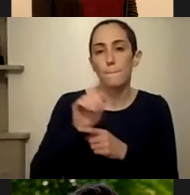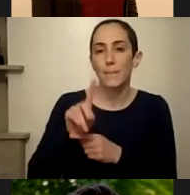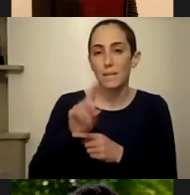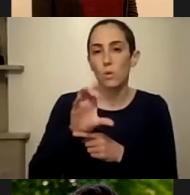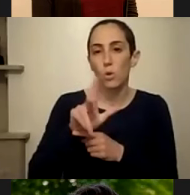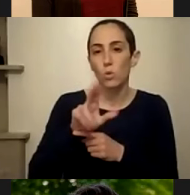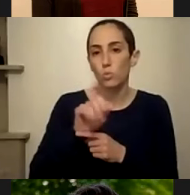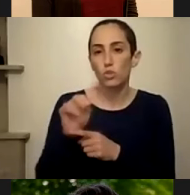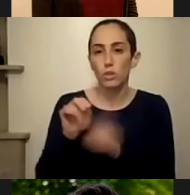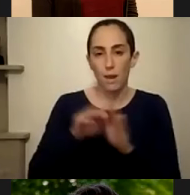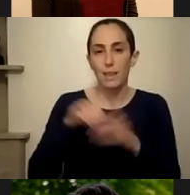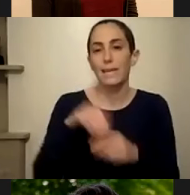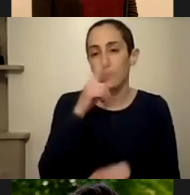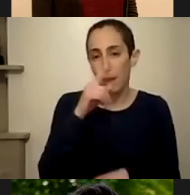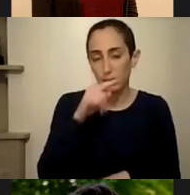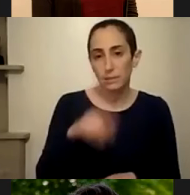mice